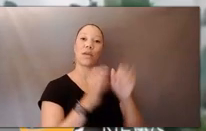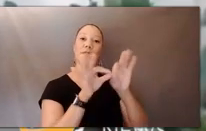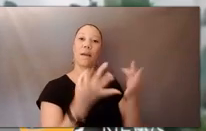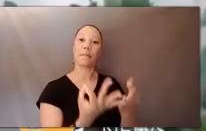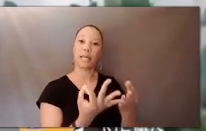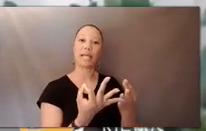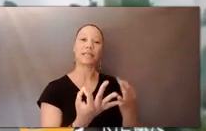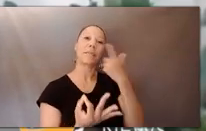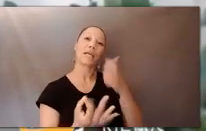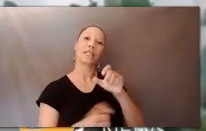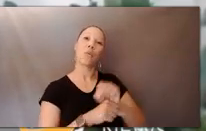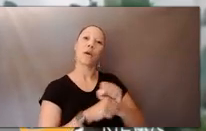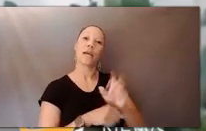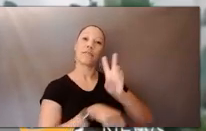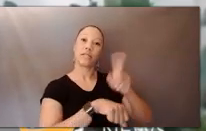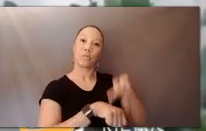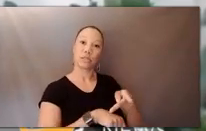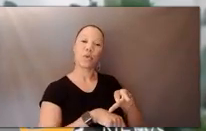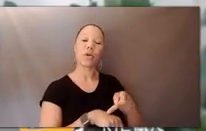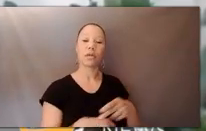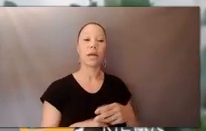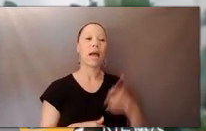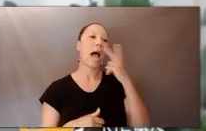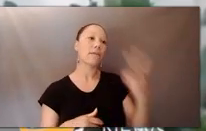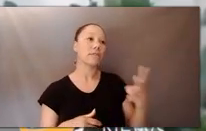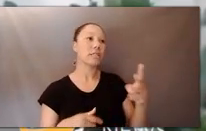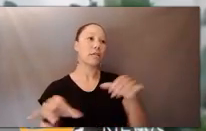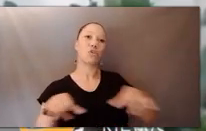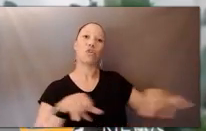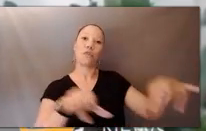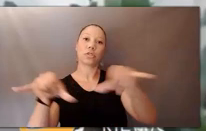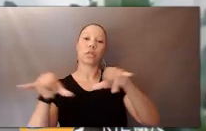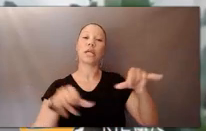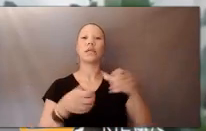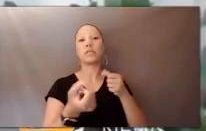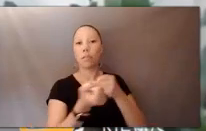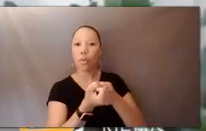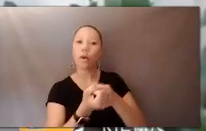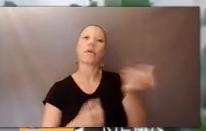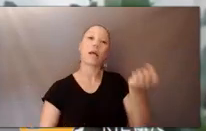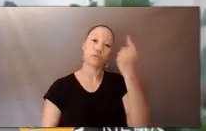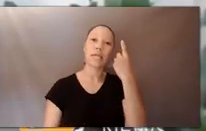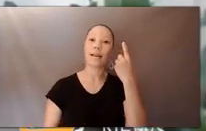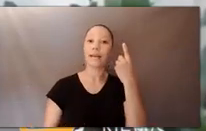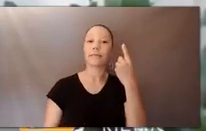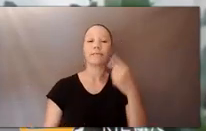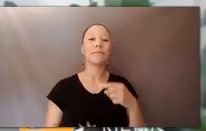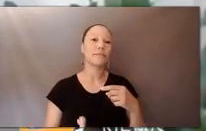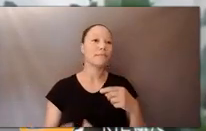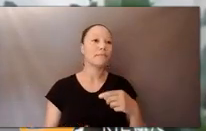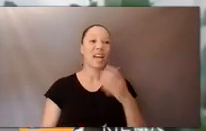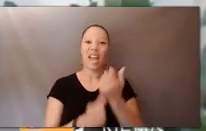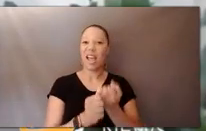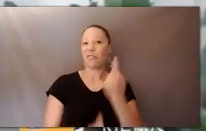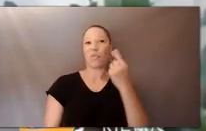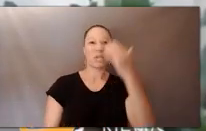principal. And what I see pretty universally is support and understanding. I think that everybody knows this is not